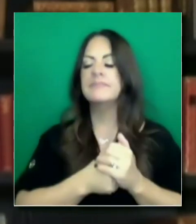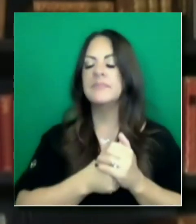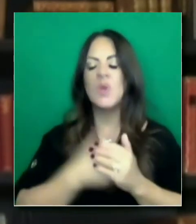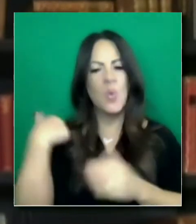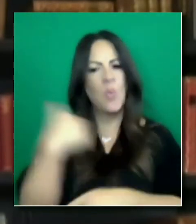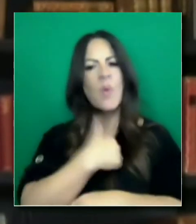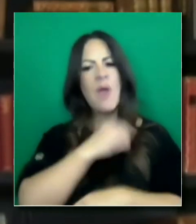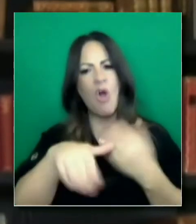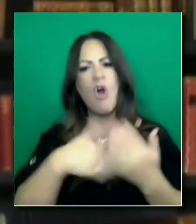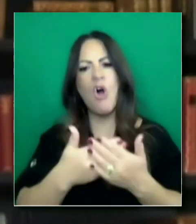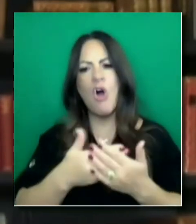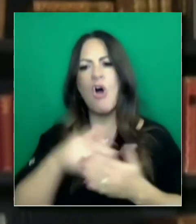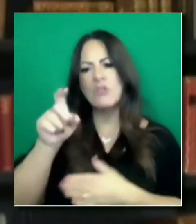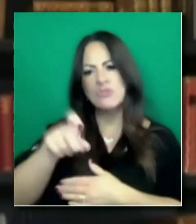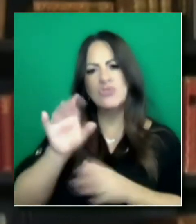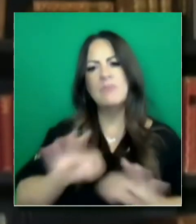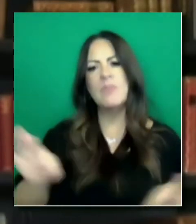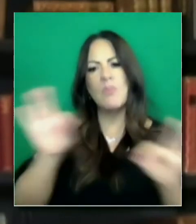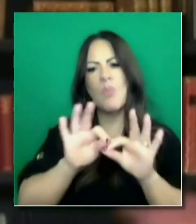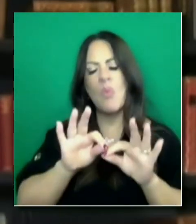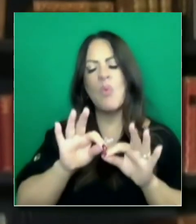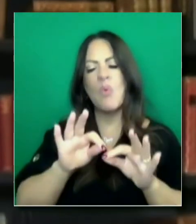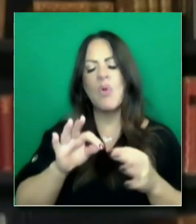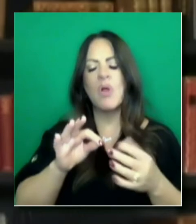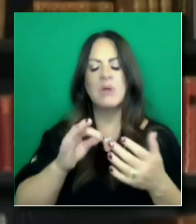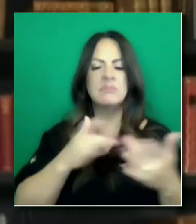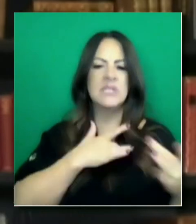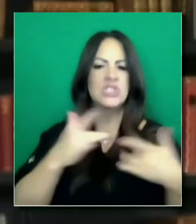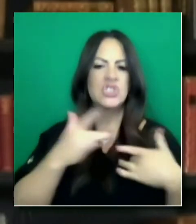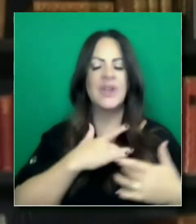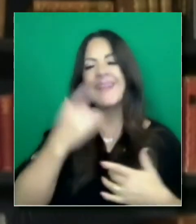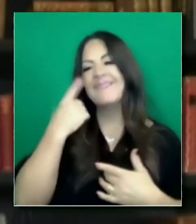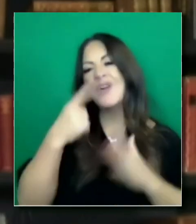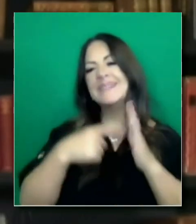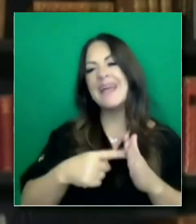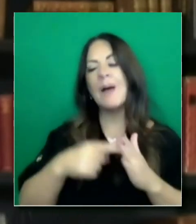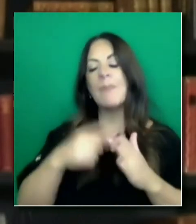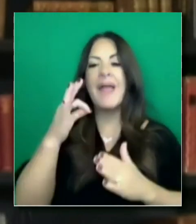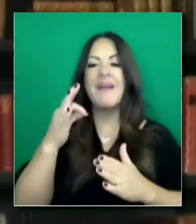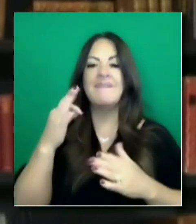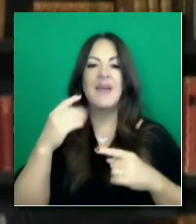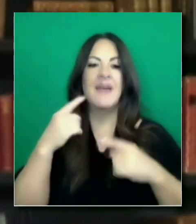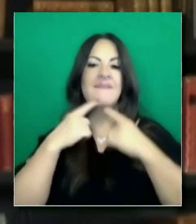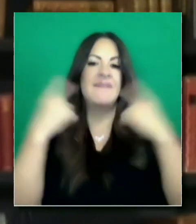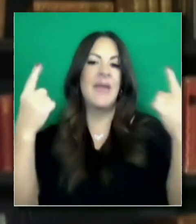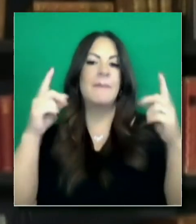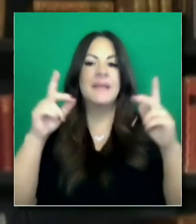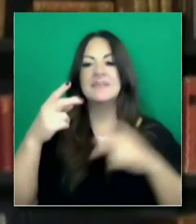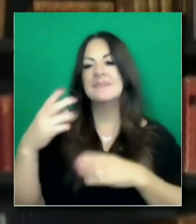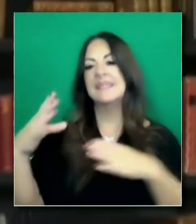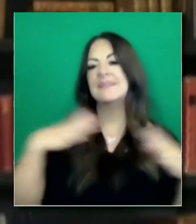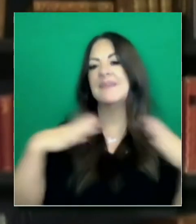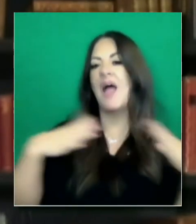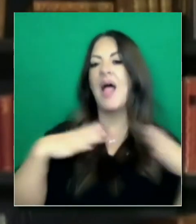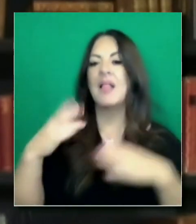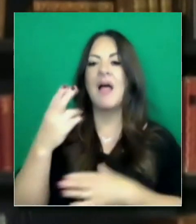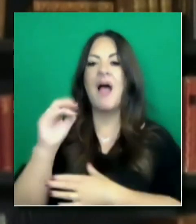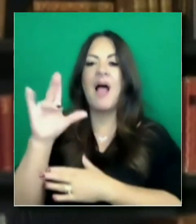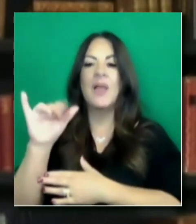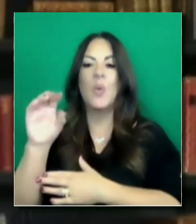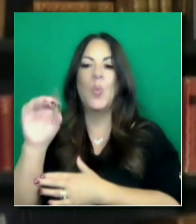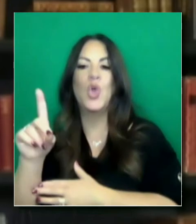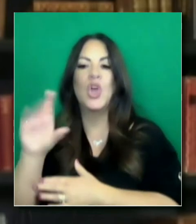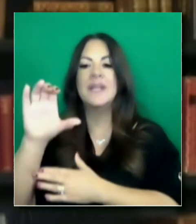concerned about a high-profile individual or celebrity that cuts in the line. I want to make sure that this frame on